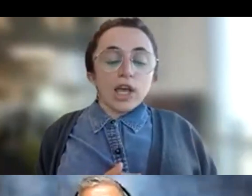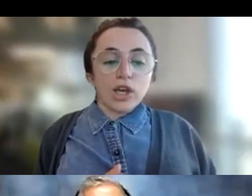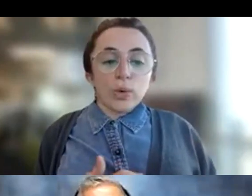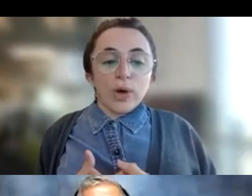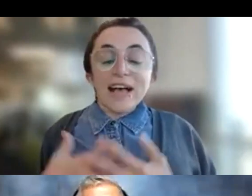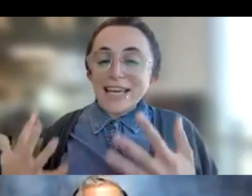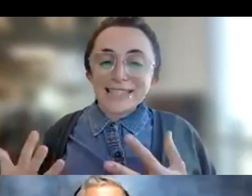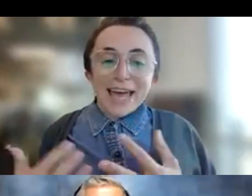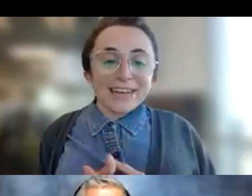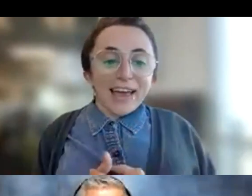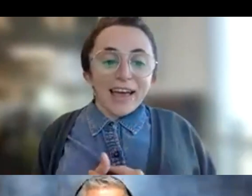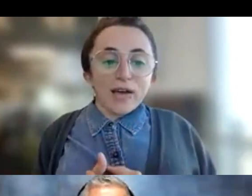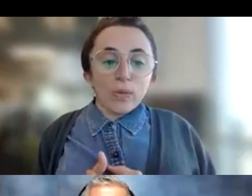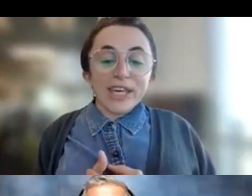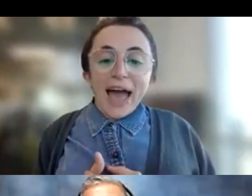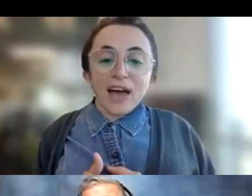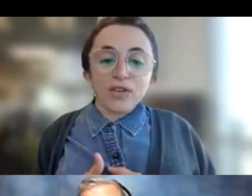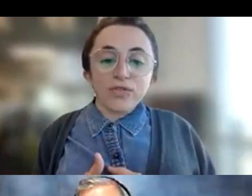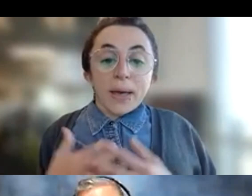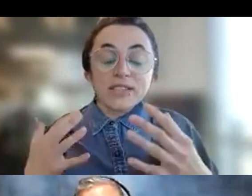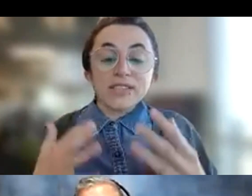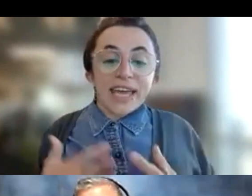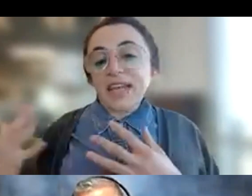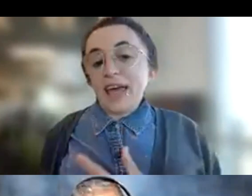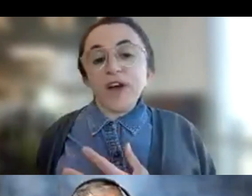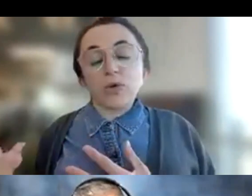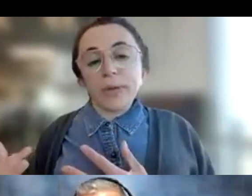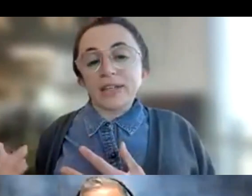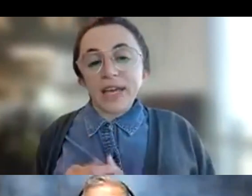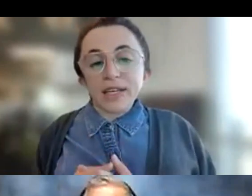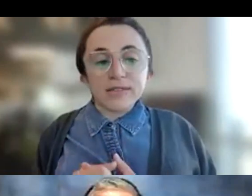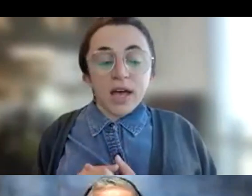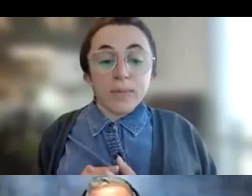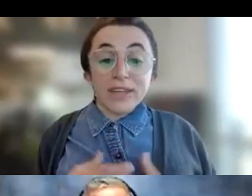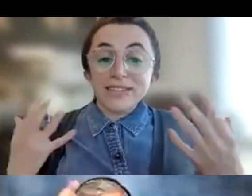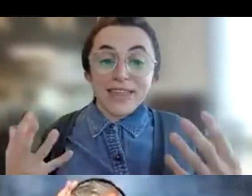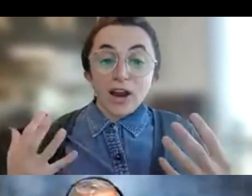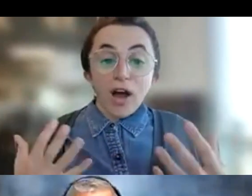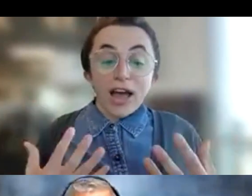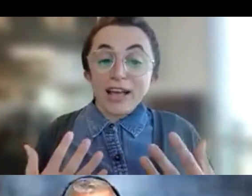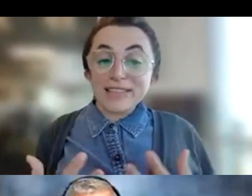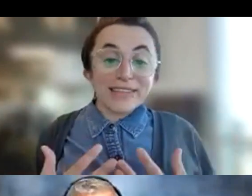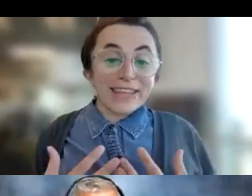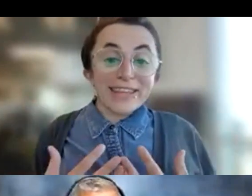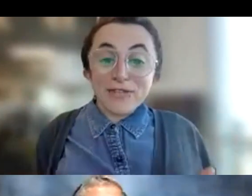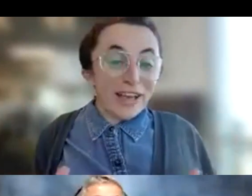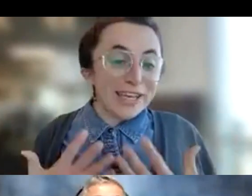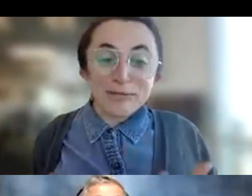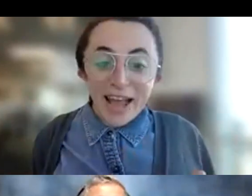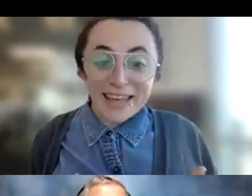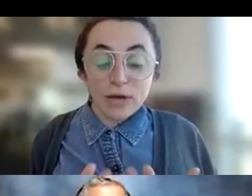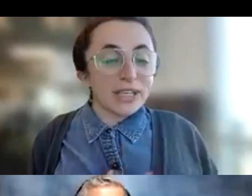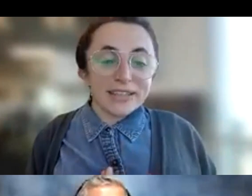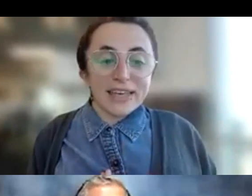as I said, we have state and federal mandates that give us